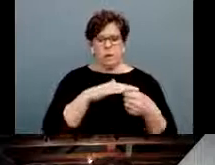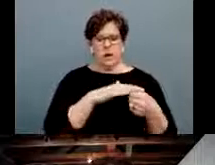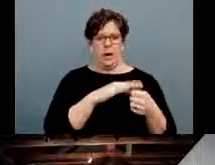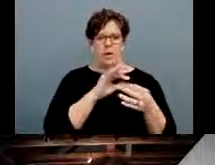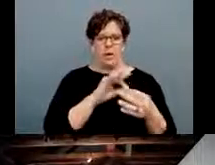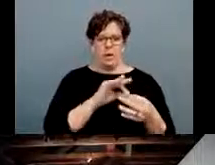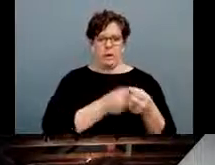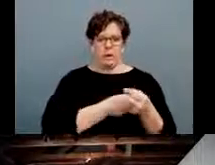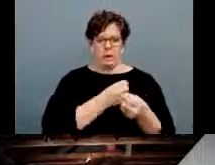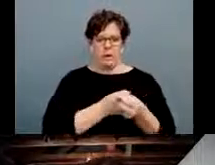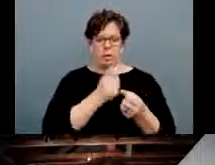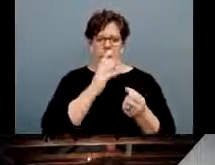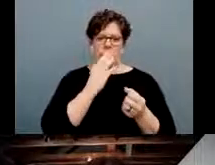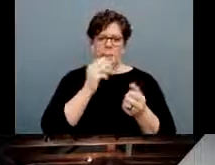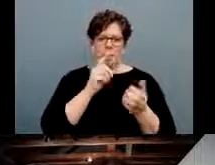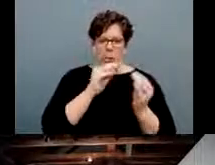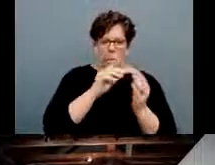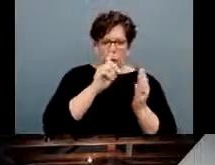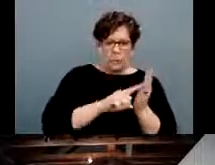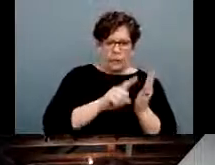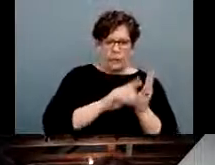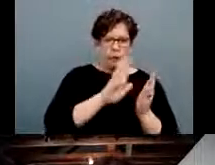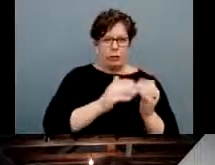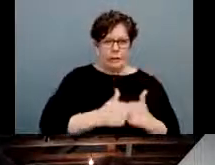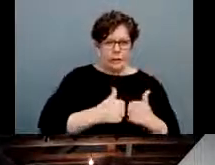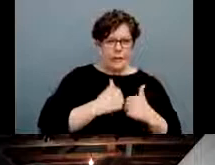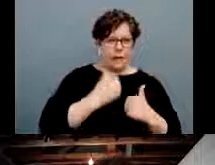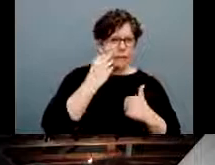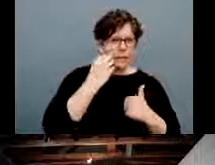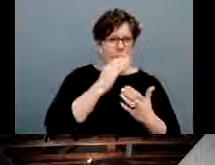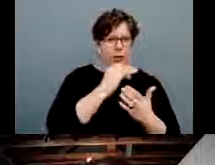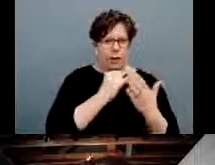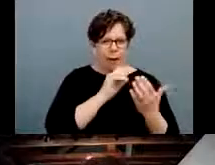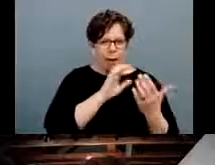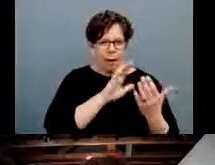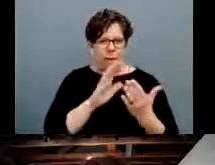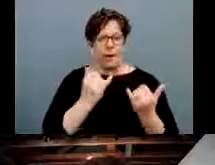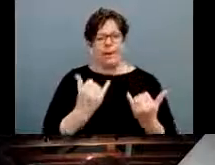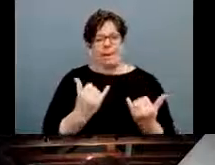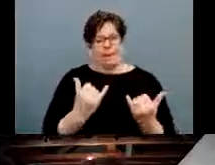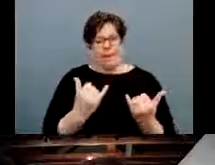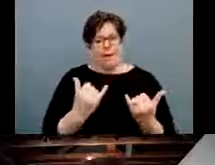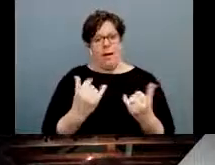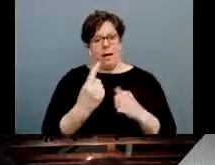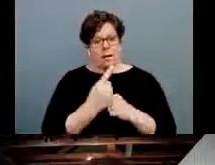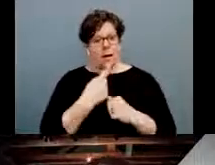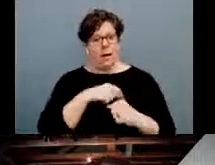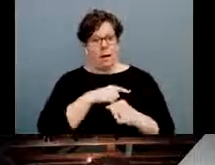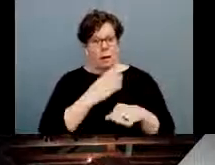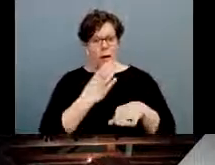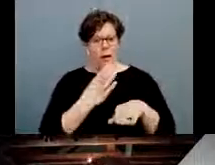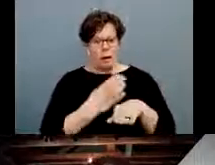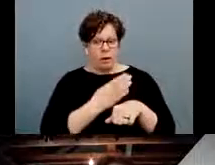better understand Castle's life and art practice. And today they are undergoing planning efforts for long-term